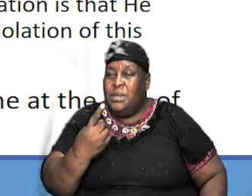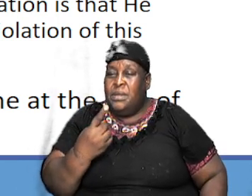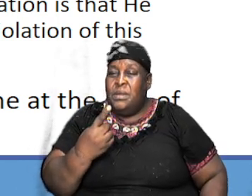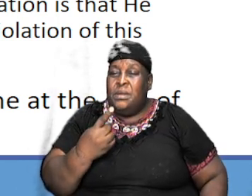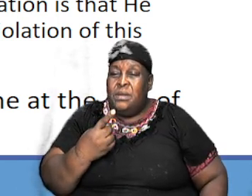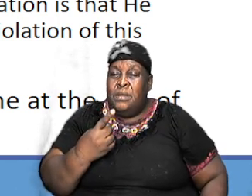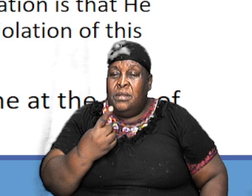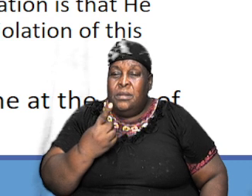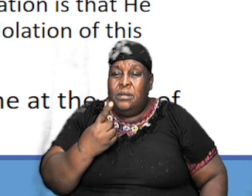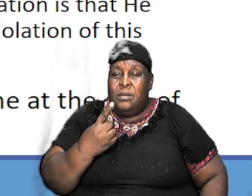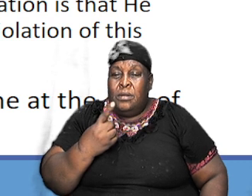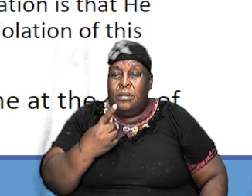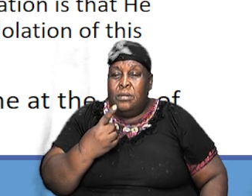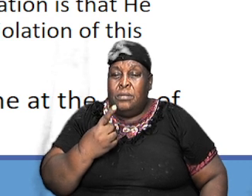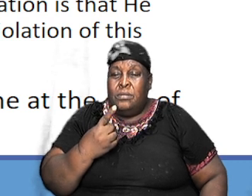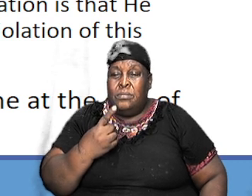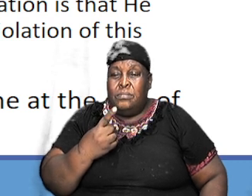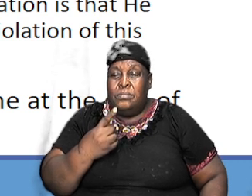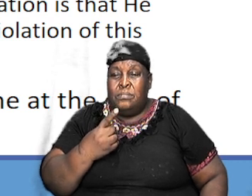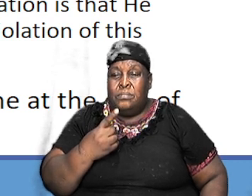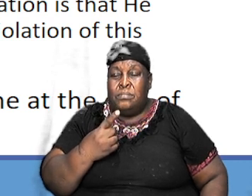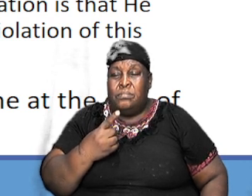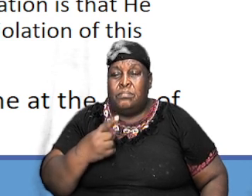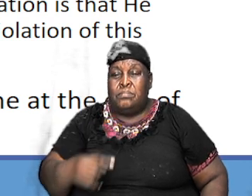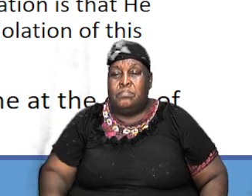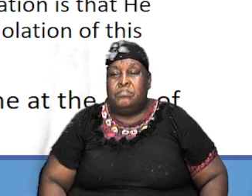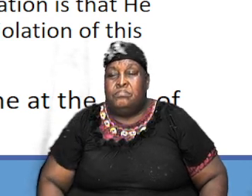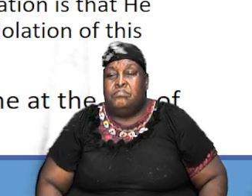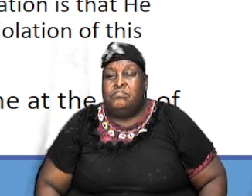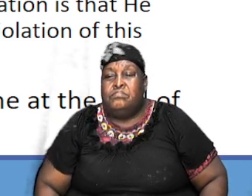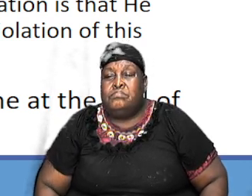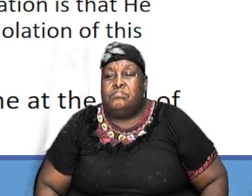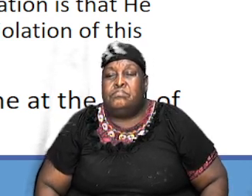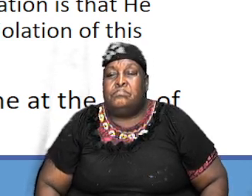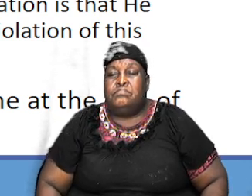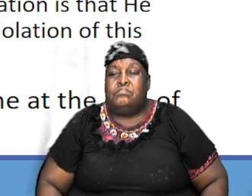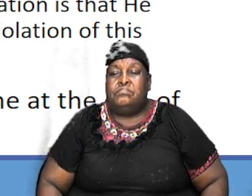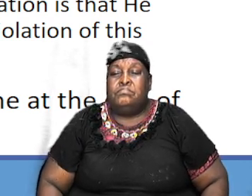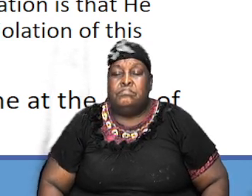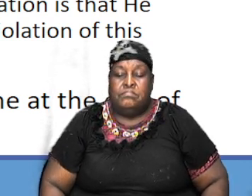Deuteronomy 8 verse 3. Turn to that scripture.